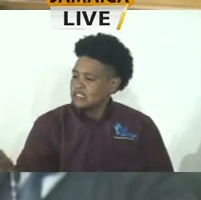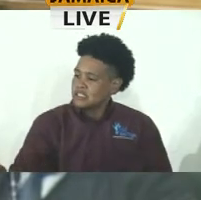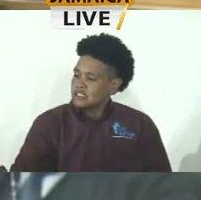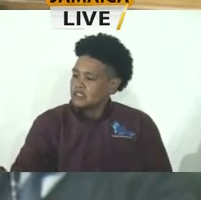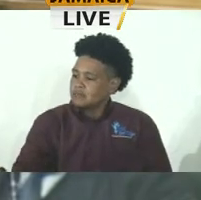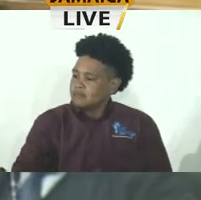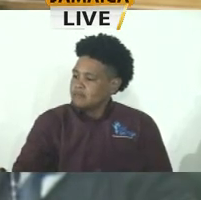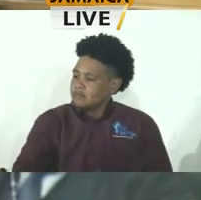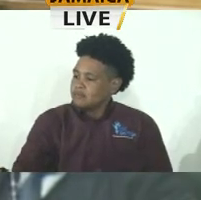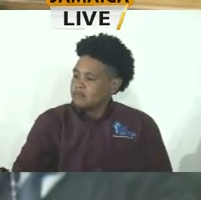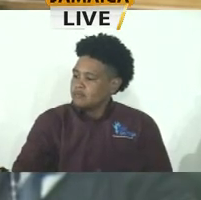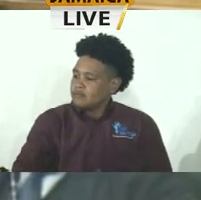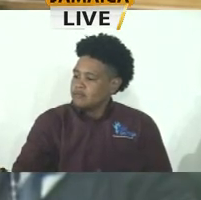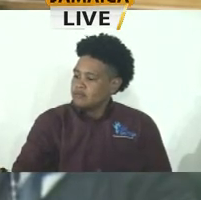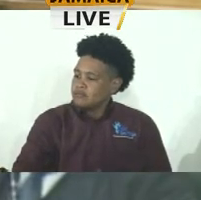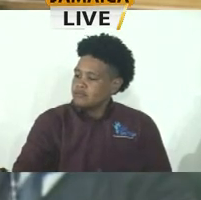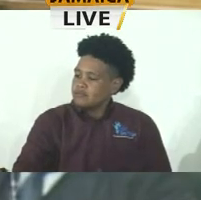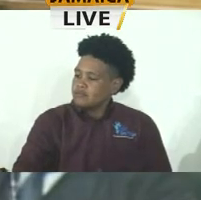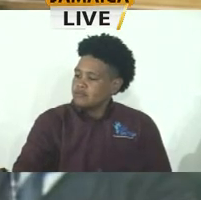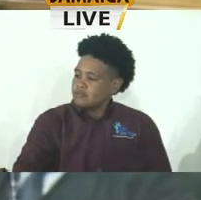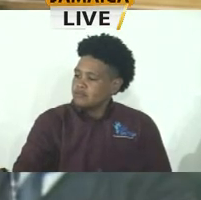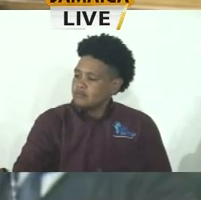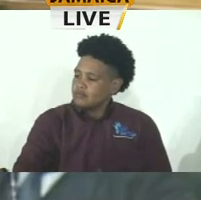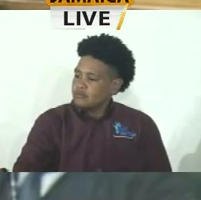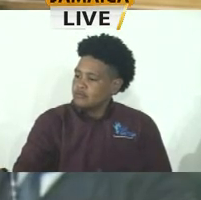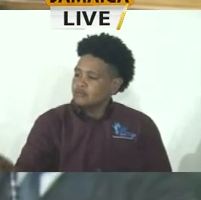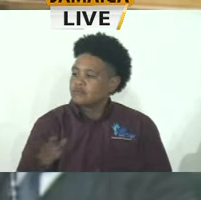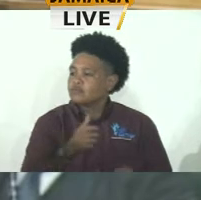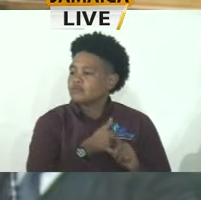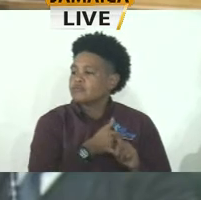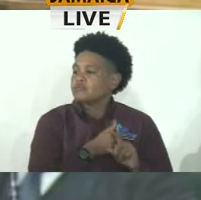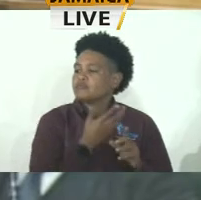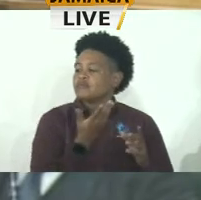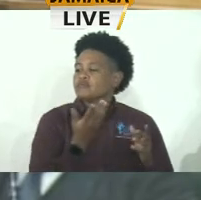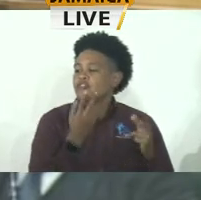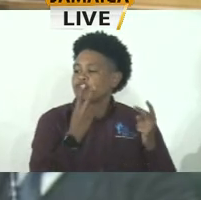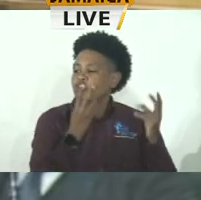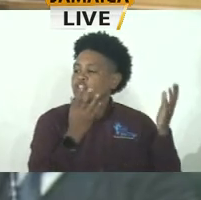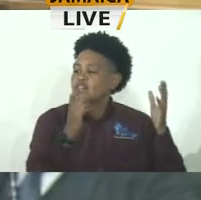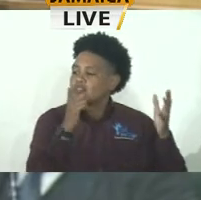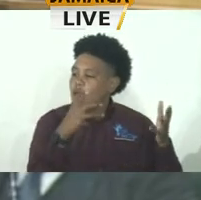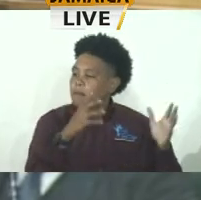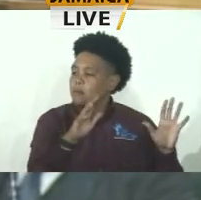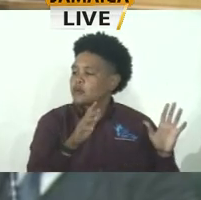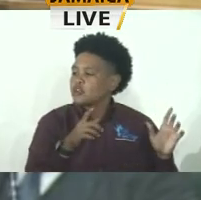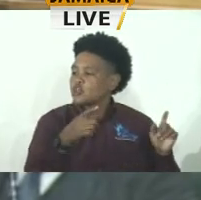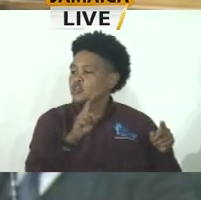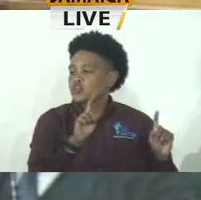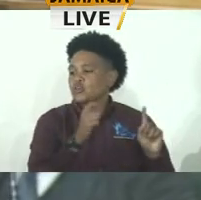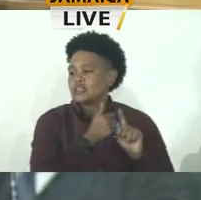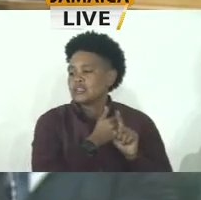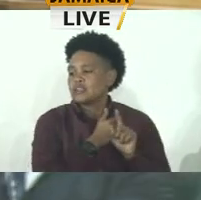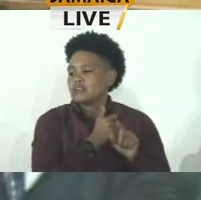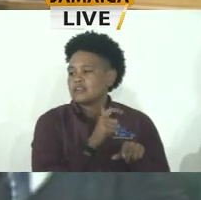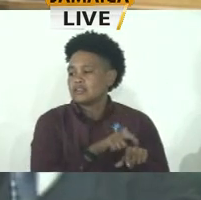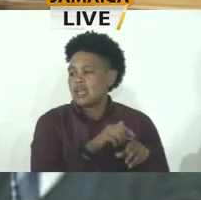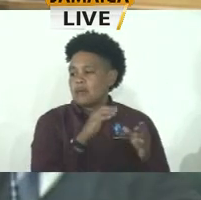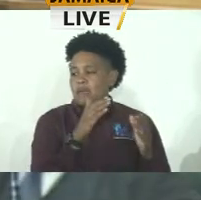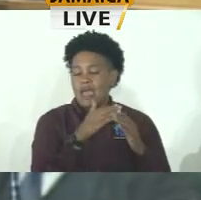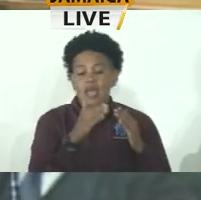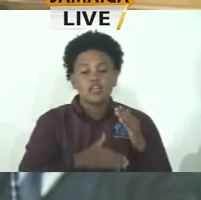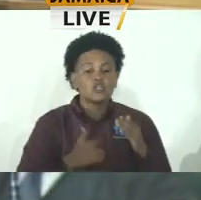services are not permitted during the period ending june 2